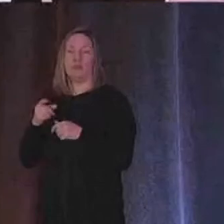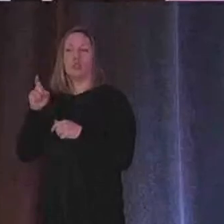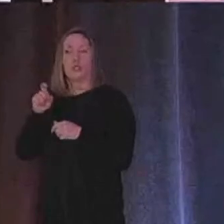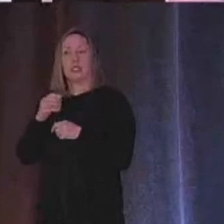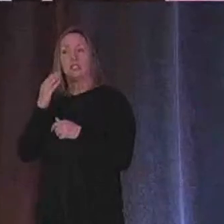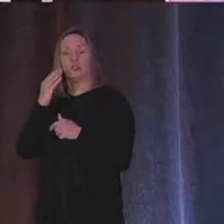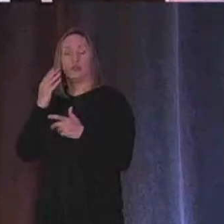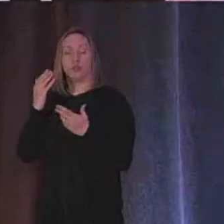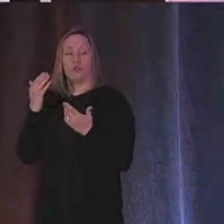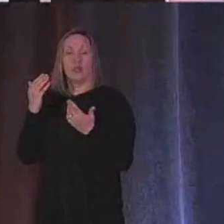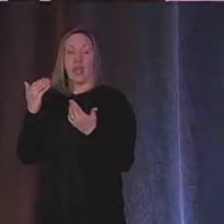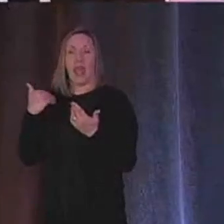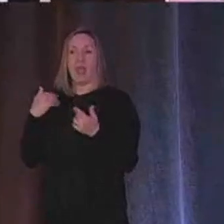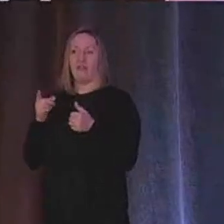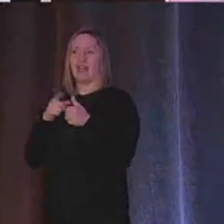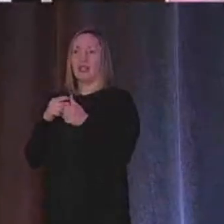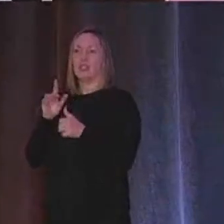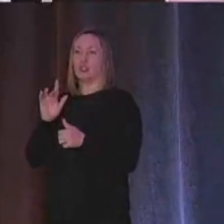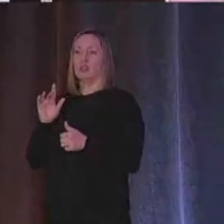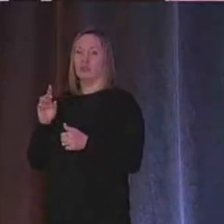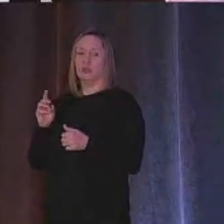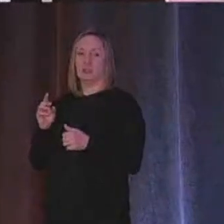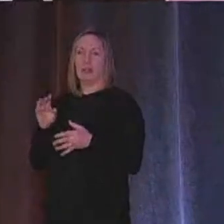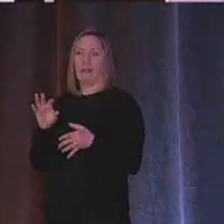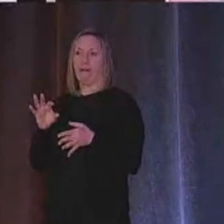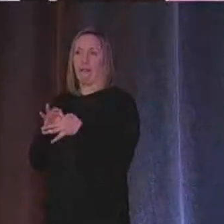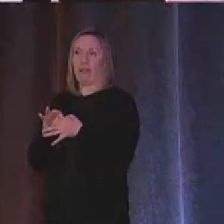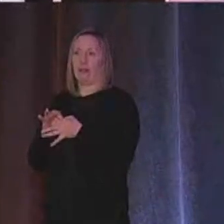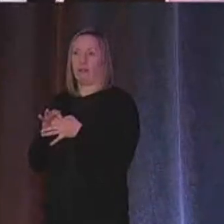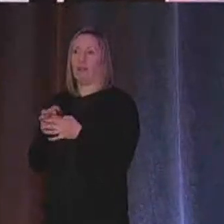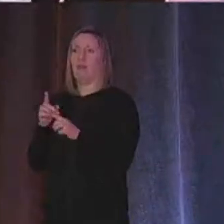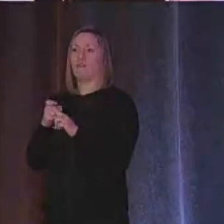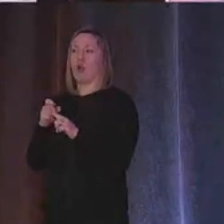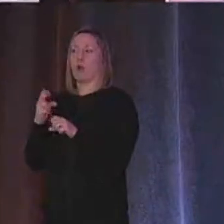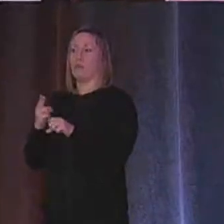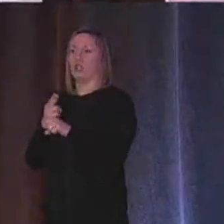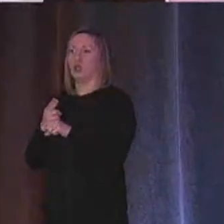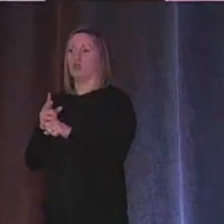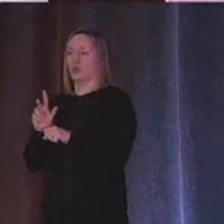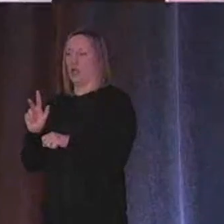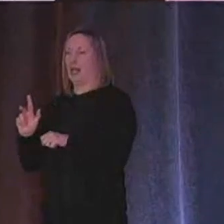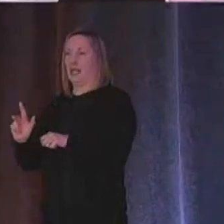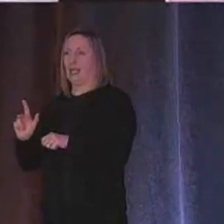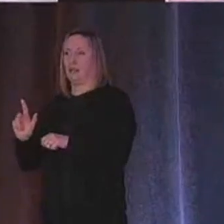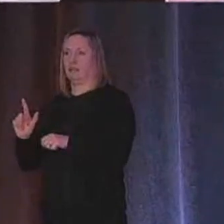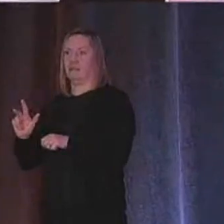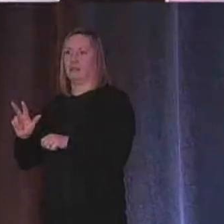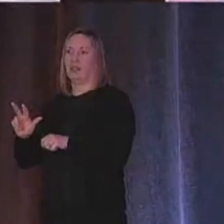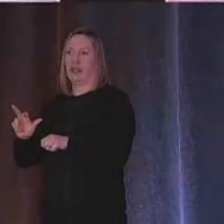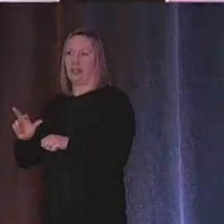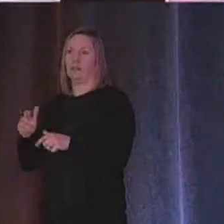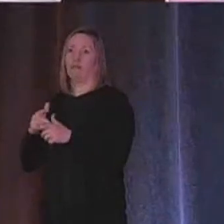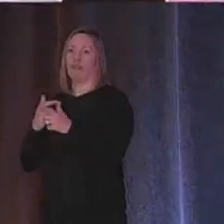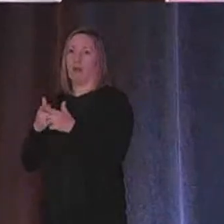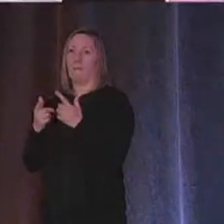an initial click from the user to kind of initiate everything. And so you can kind of